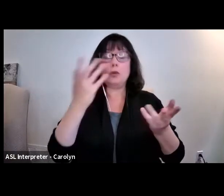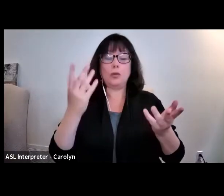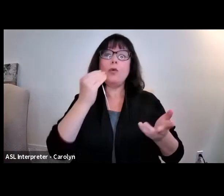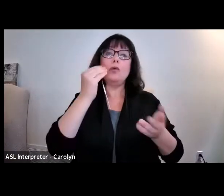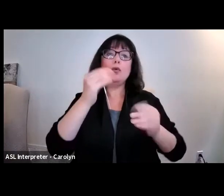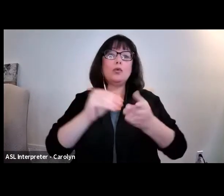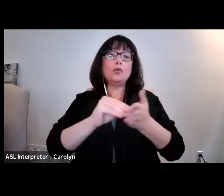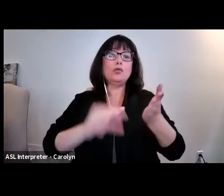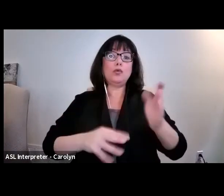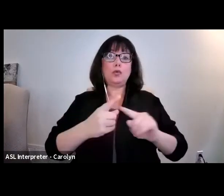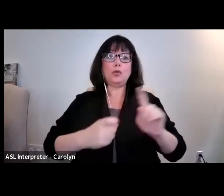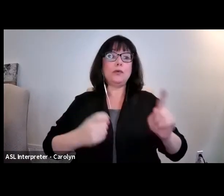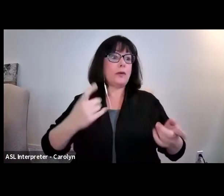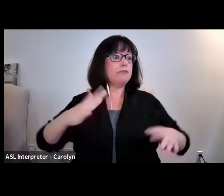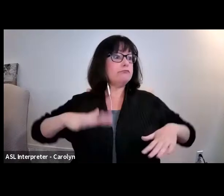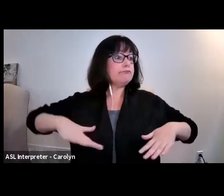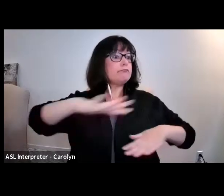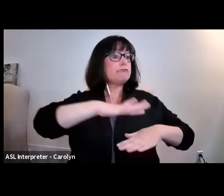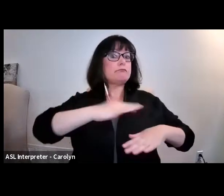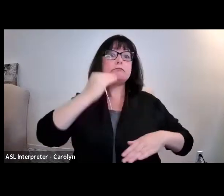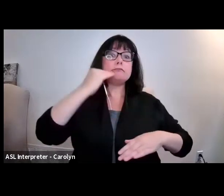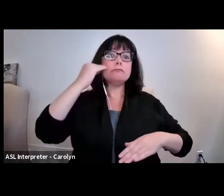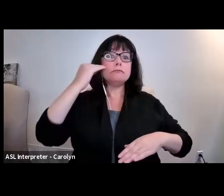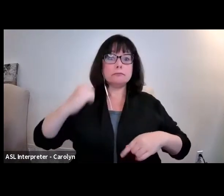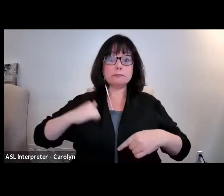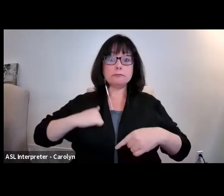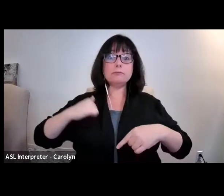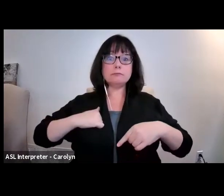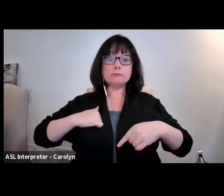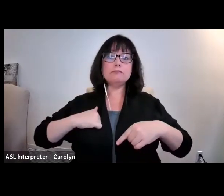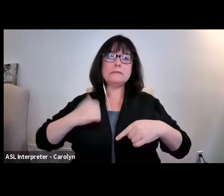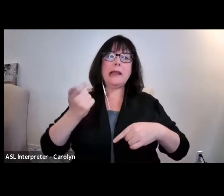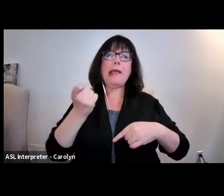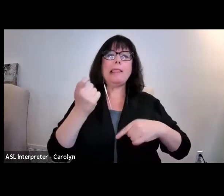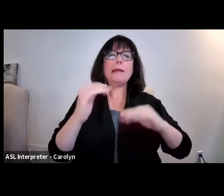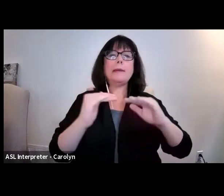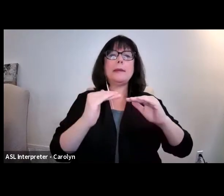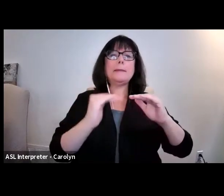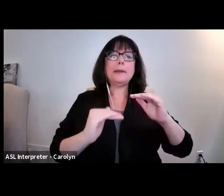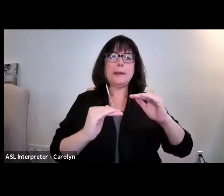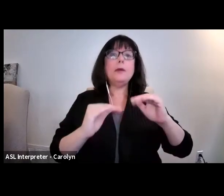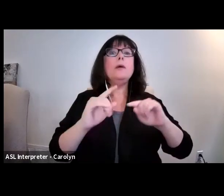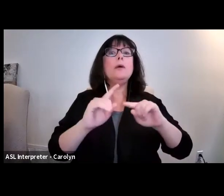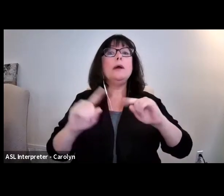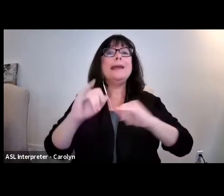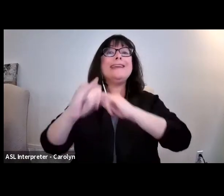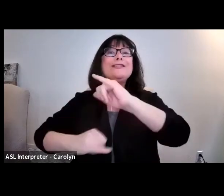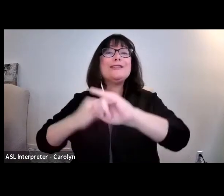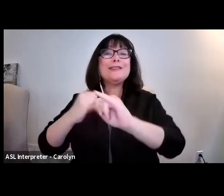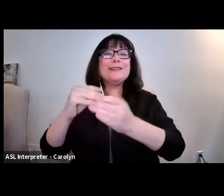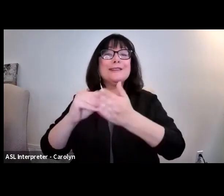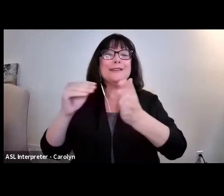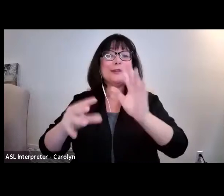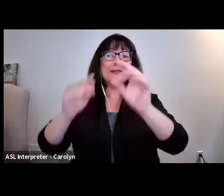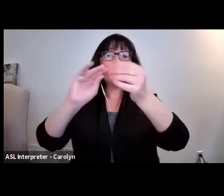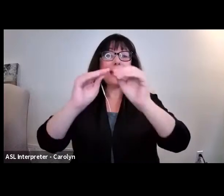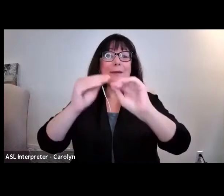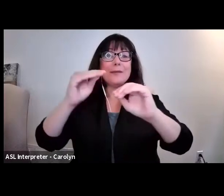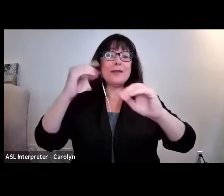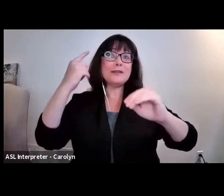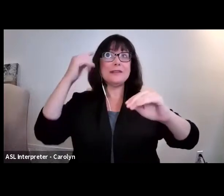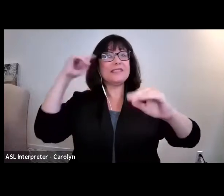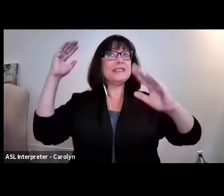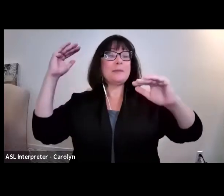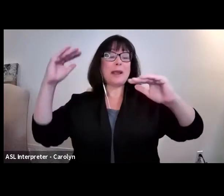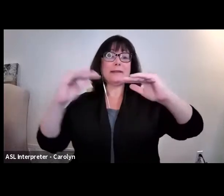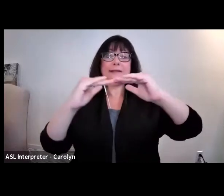for international students. I want to emphasize that there still remains volatility in enrollment, and therefore we